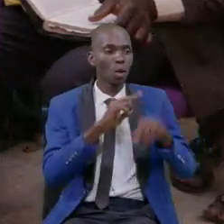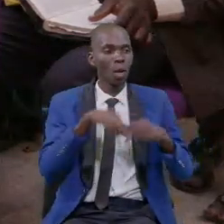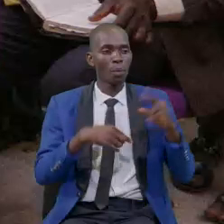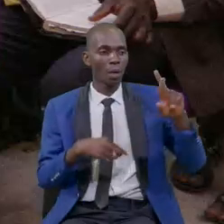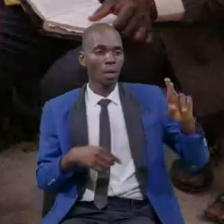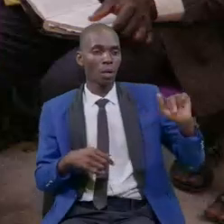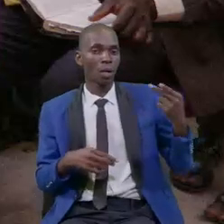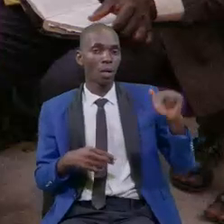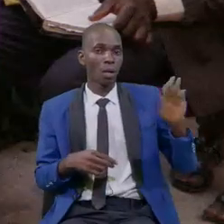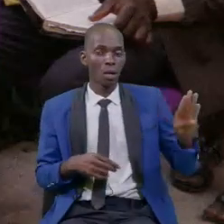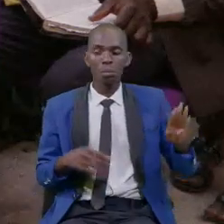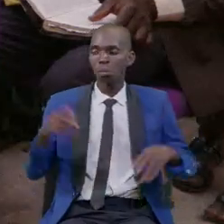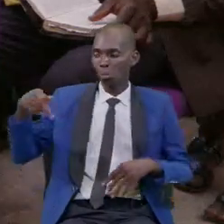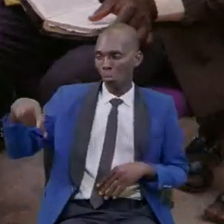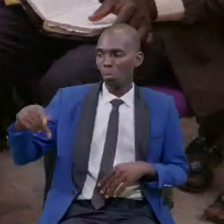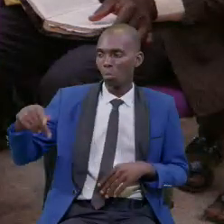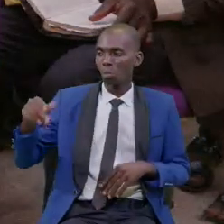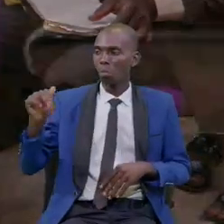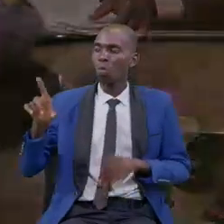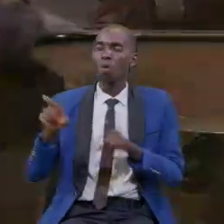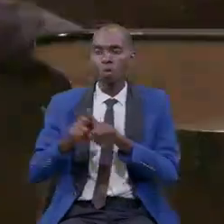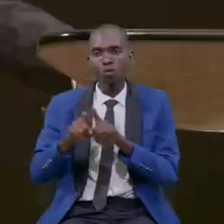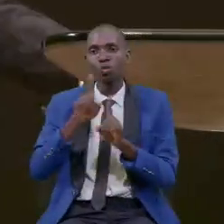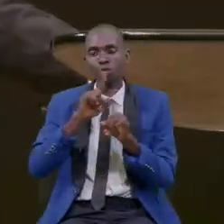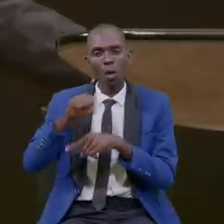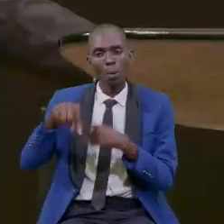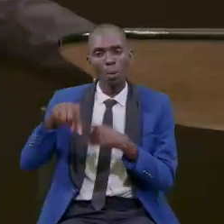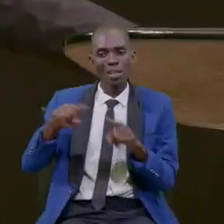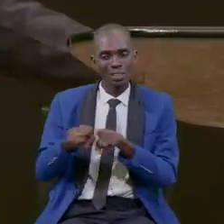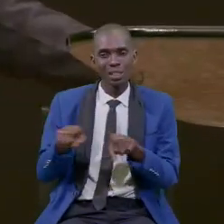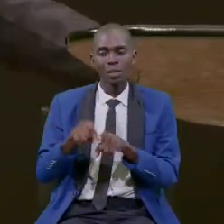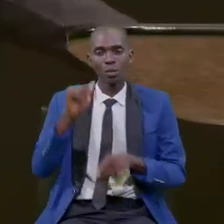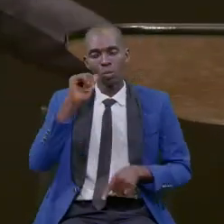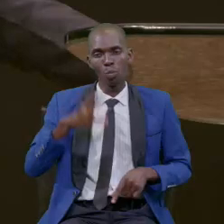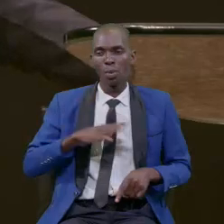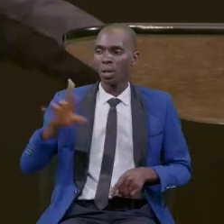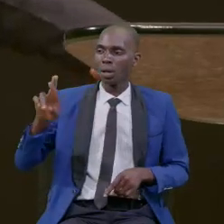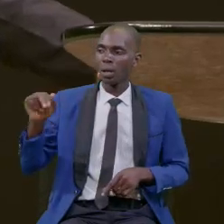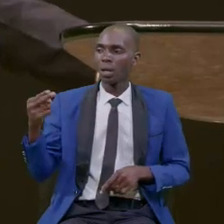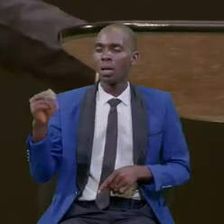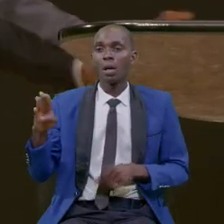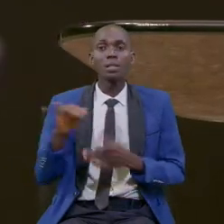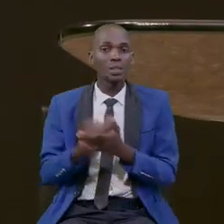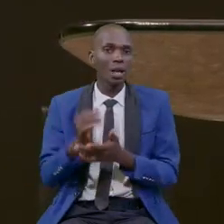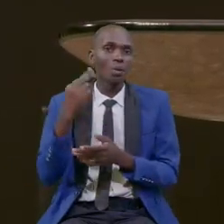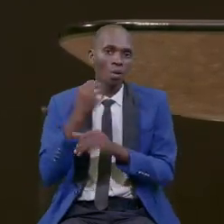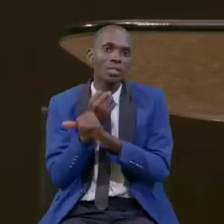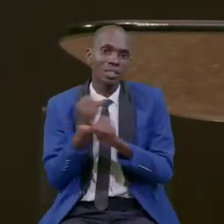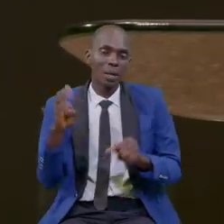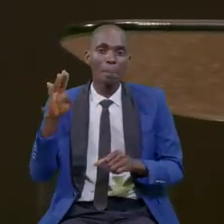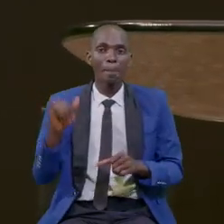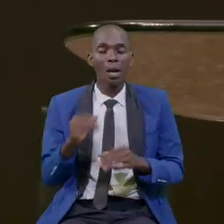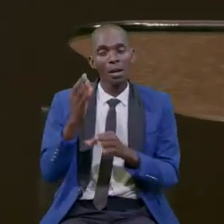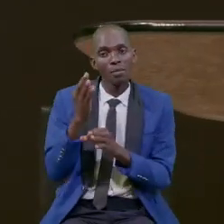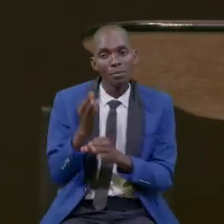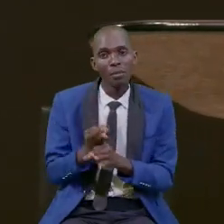the Apostle also spoke about Rahab. She was saved by faith, but she manifested her faith by the work